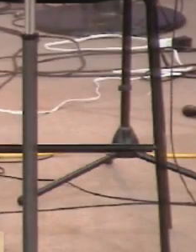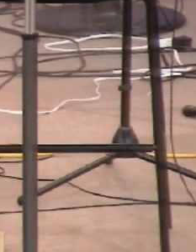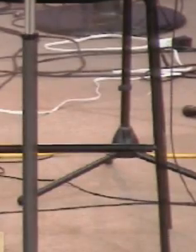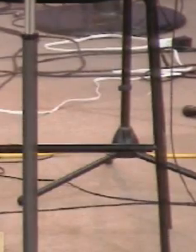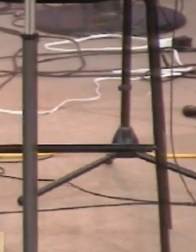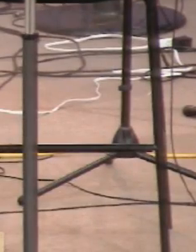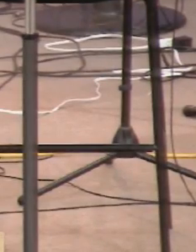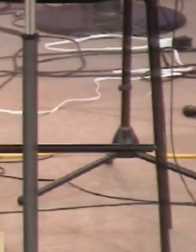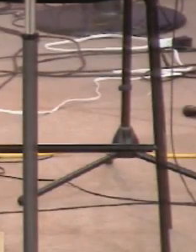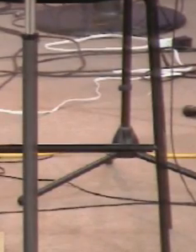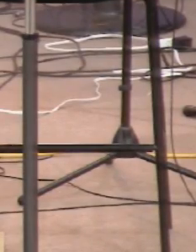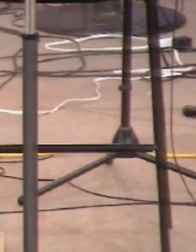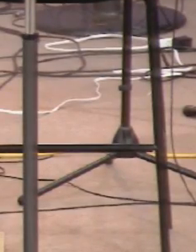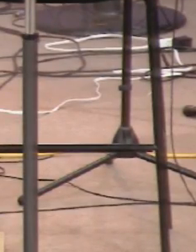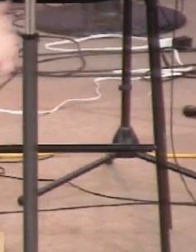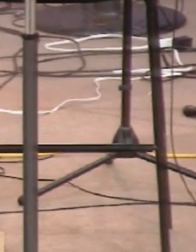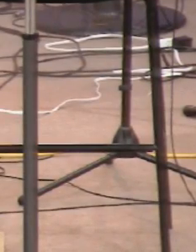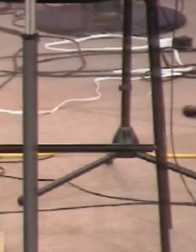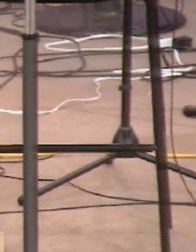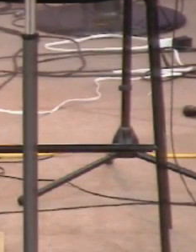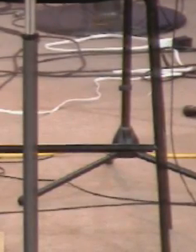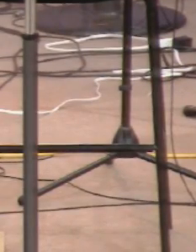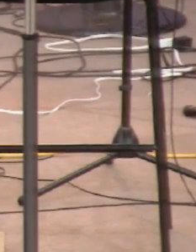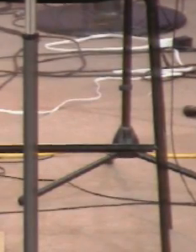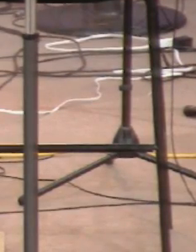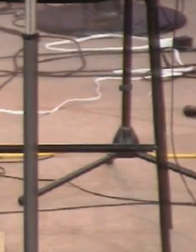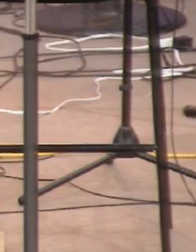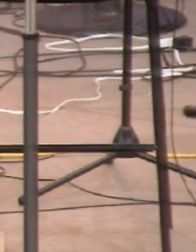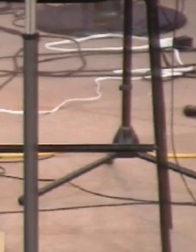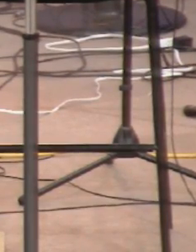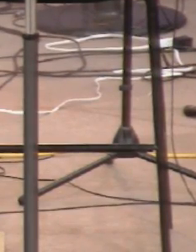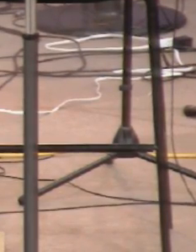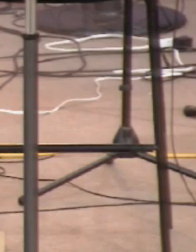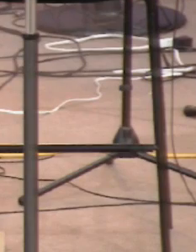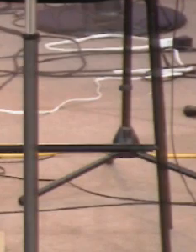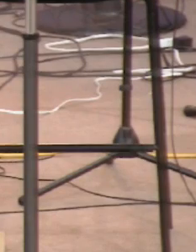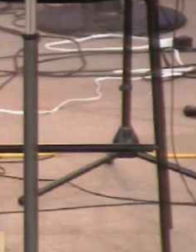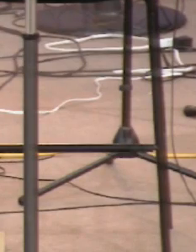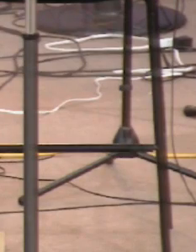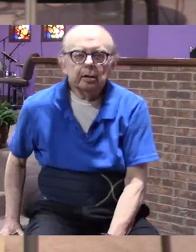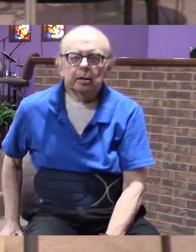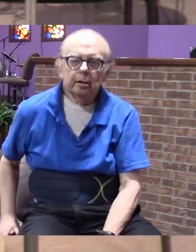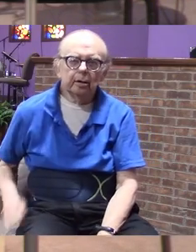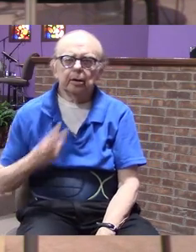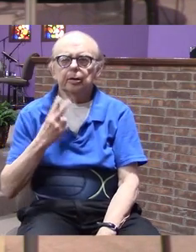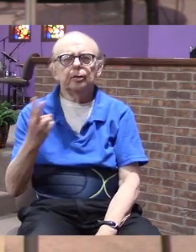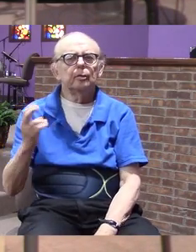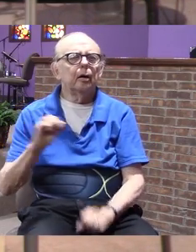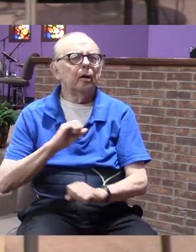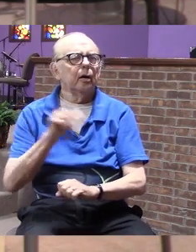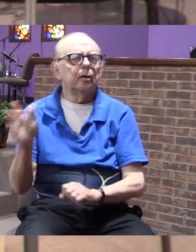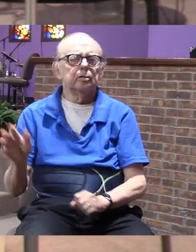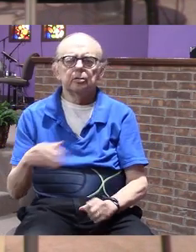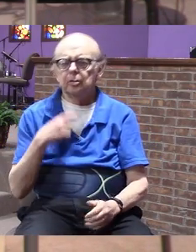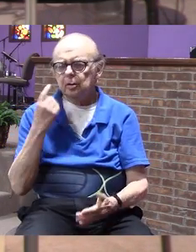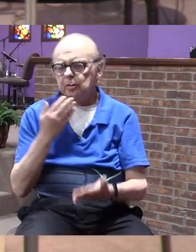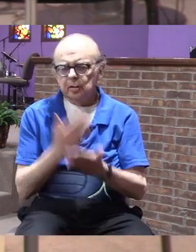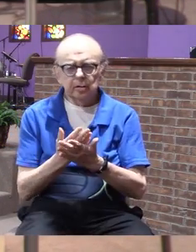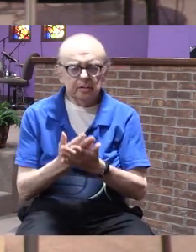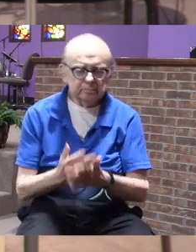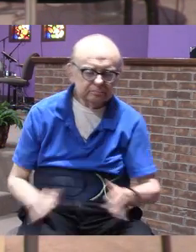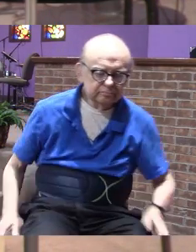So thank you all again for coming. You look so good. You withstood all the